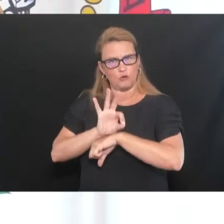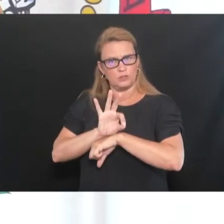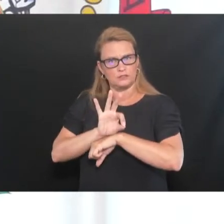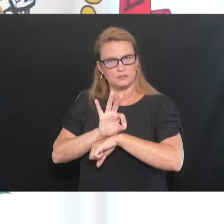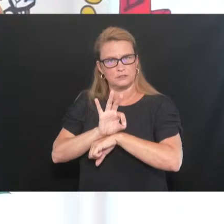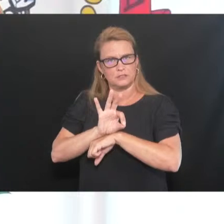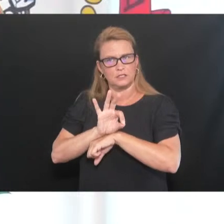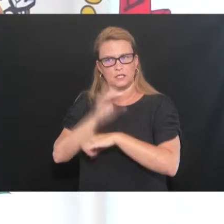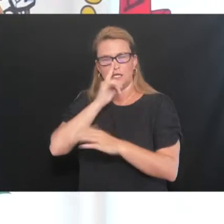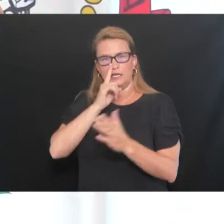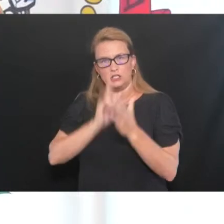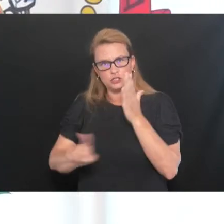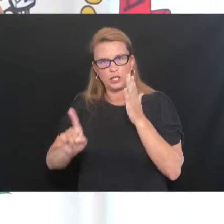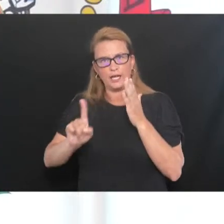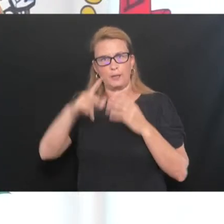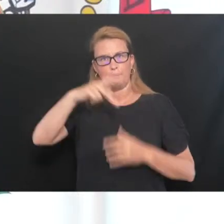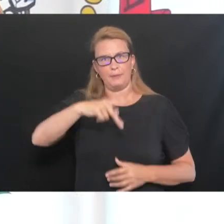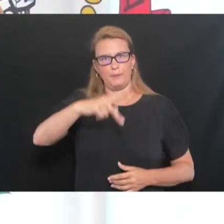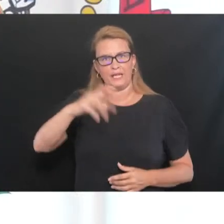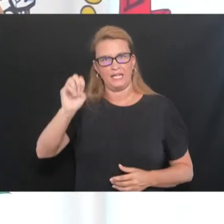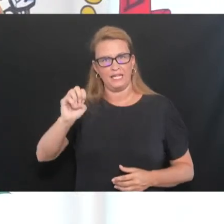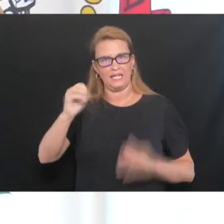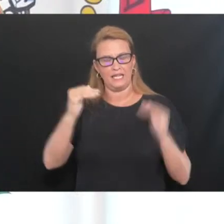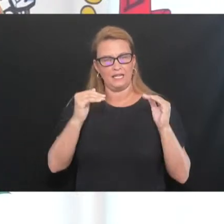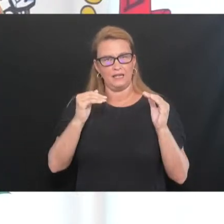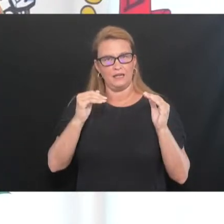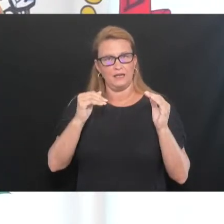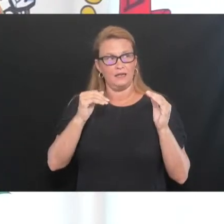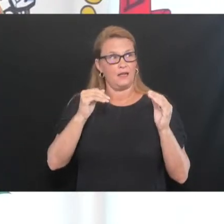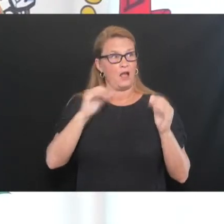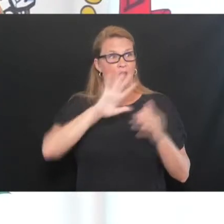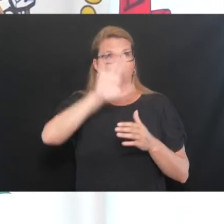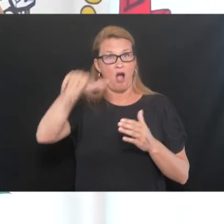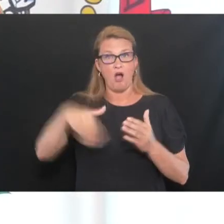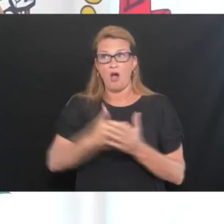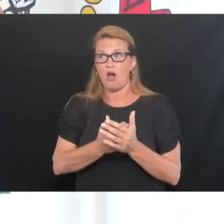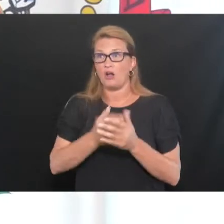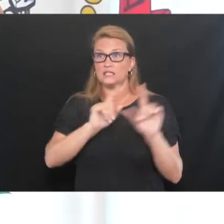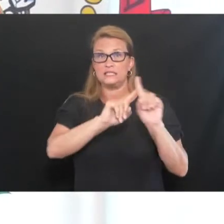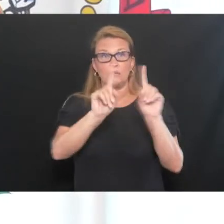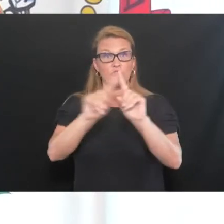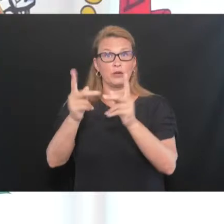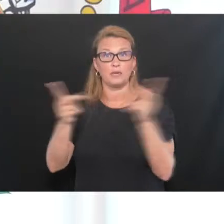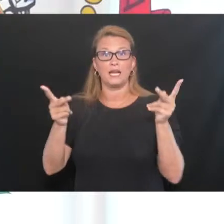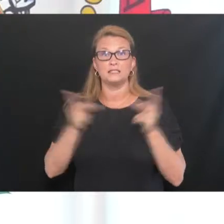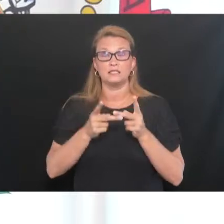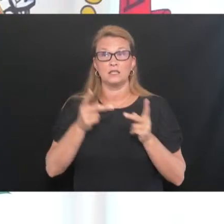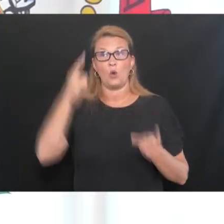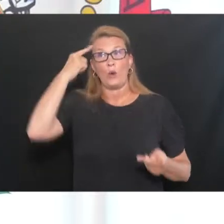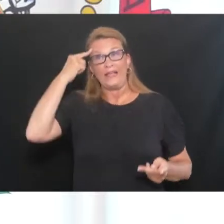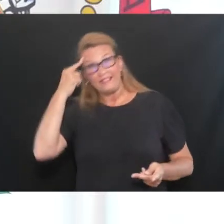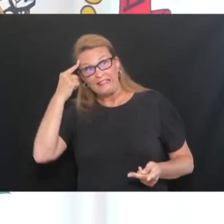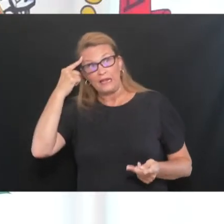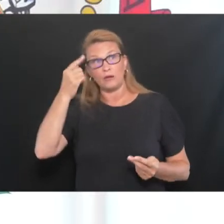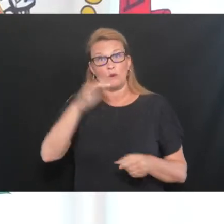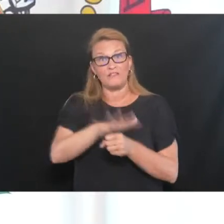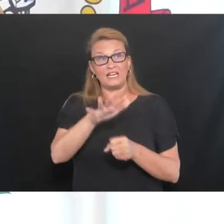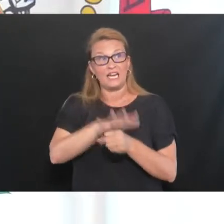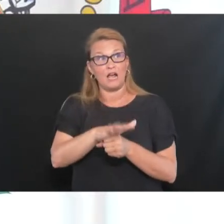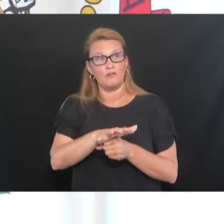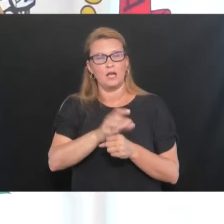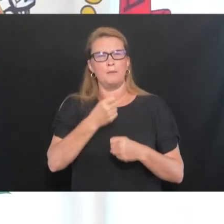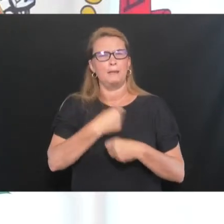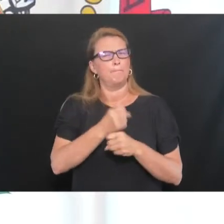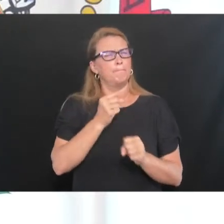to check all the PPE levels. We think we've got absolutely adequate supplies all over the place, but we want to